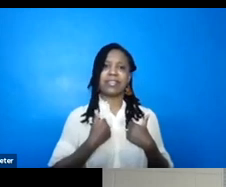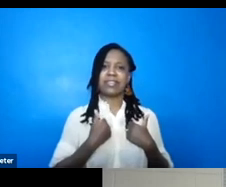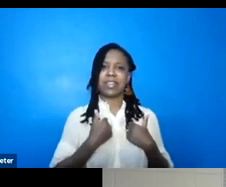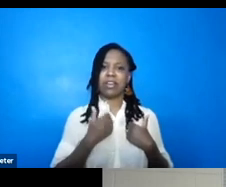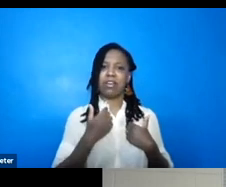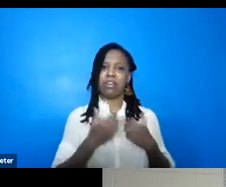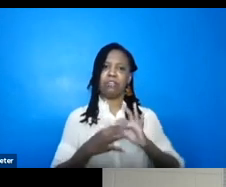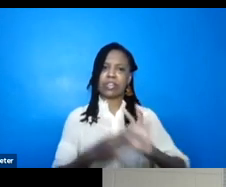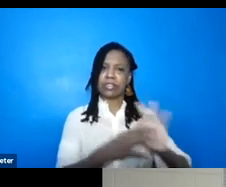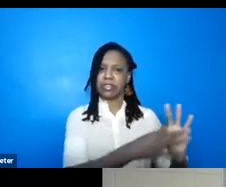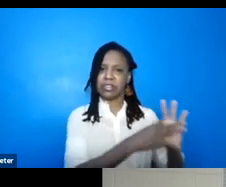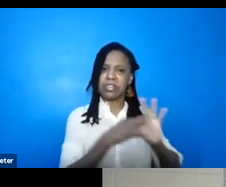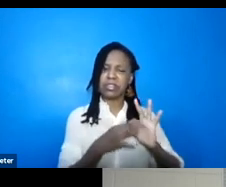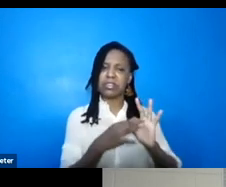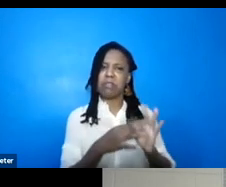in my classroom,